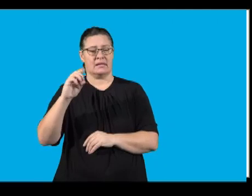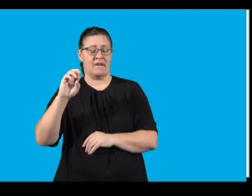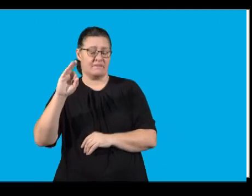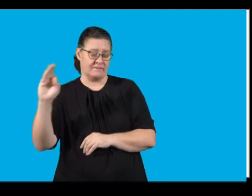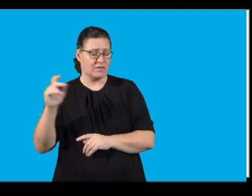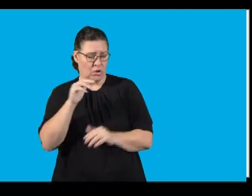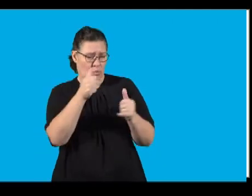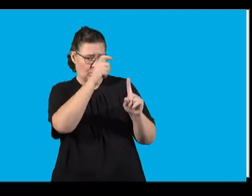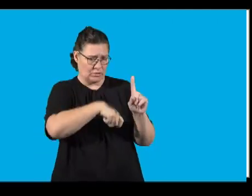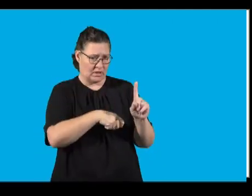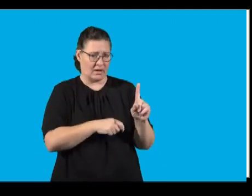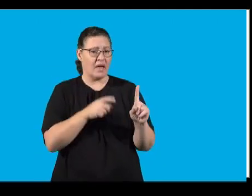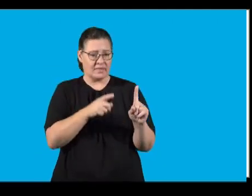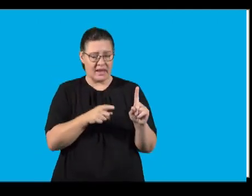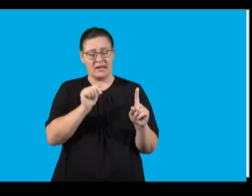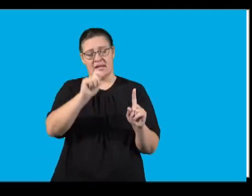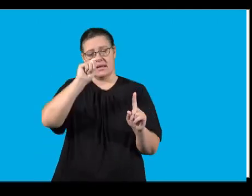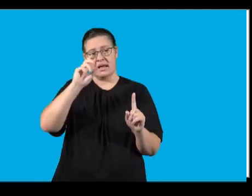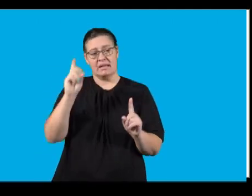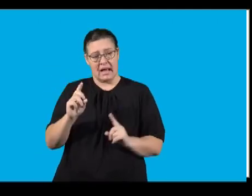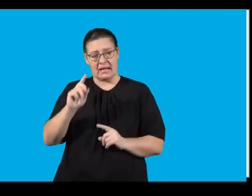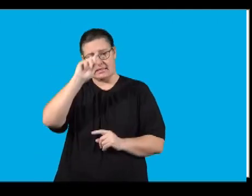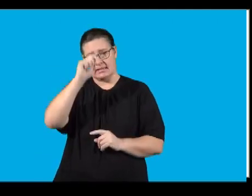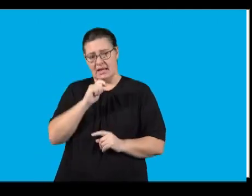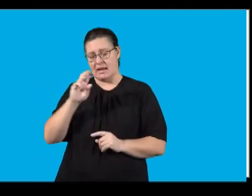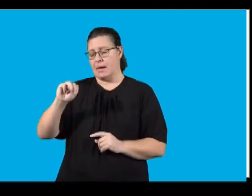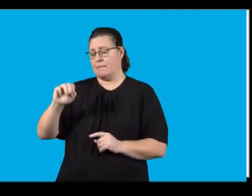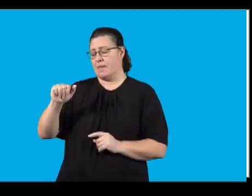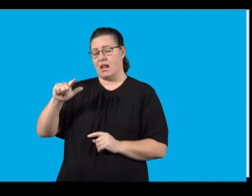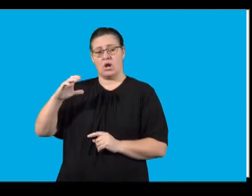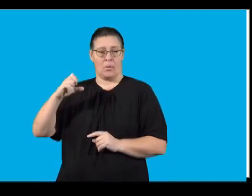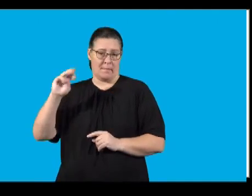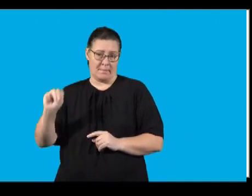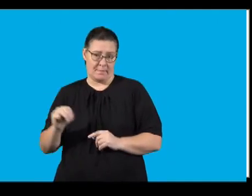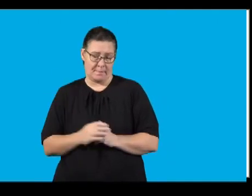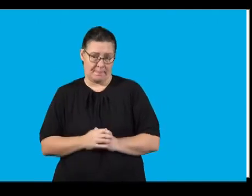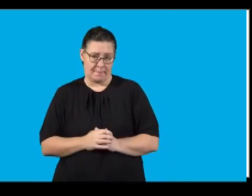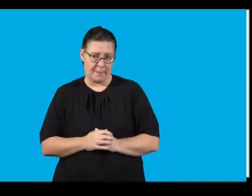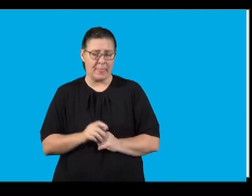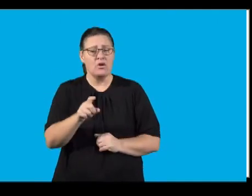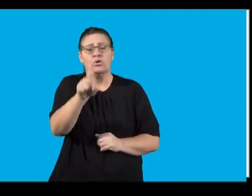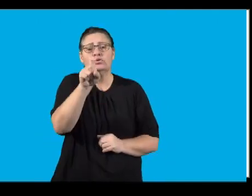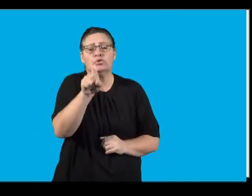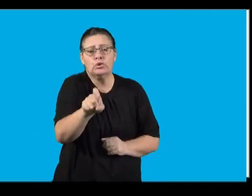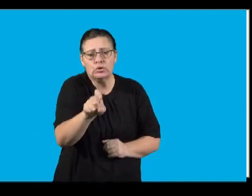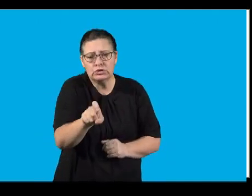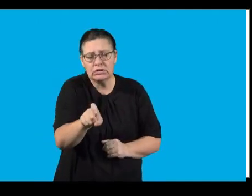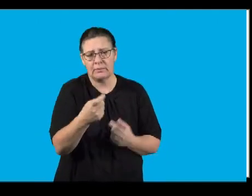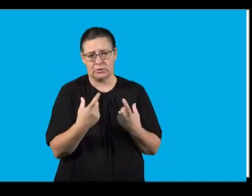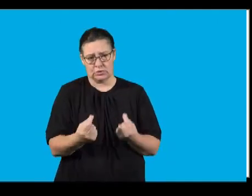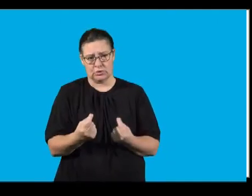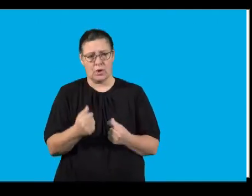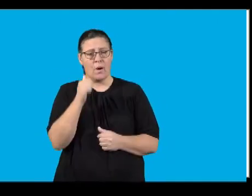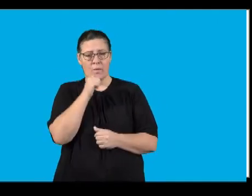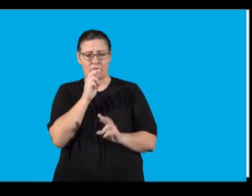guy, and Duncan's son Malcolm. All right, so we have the plot for Macbeth covered. So this is what you should be able